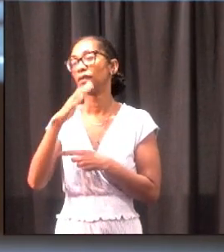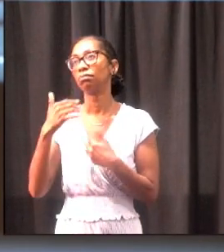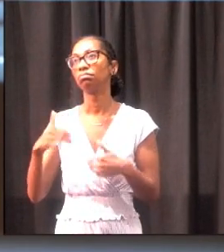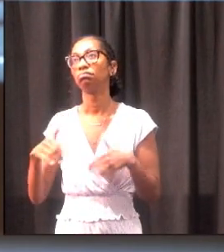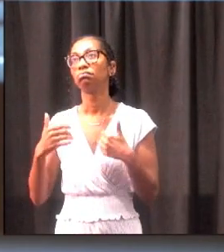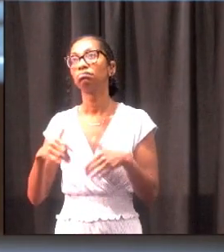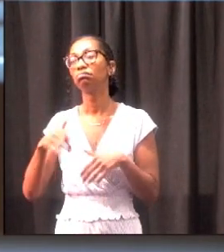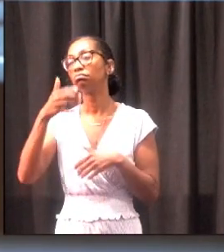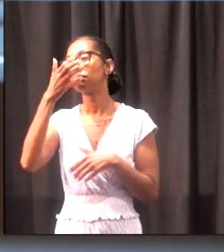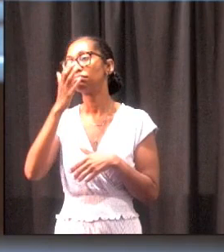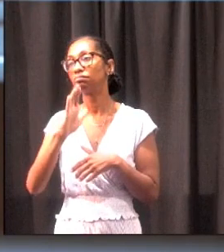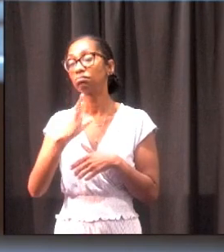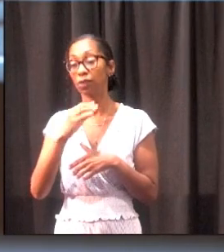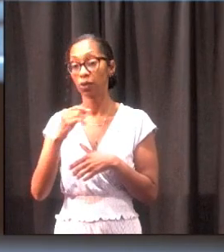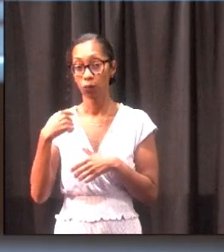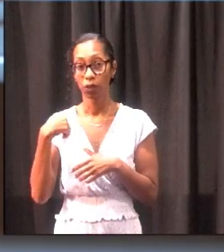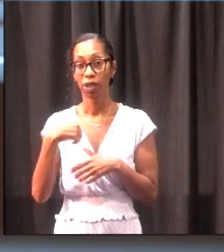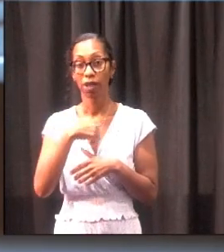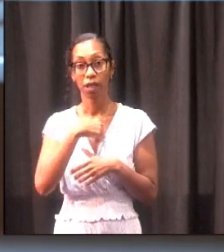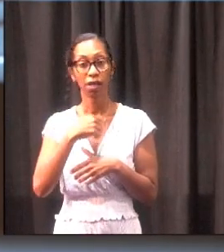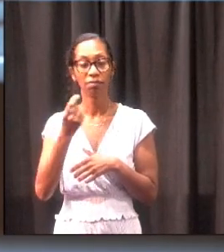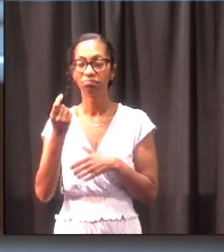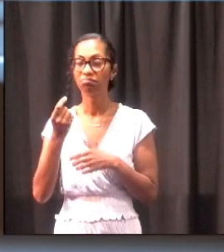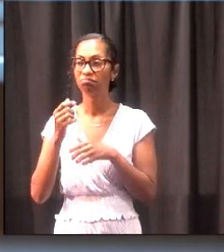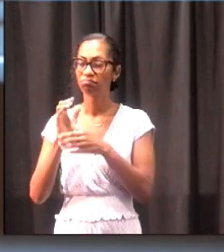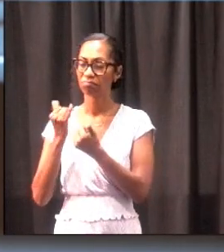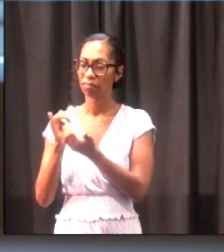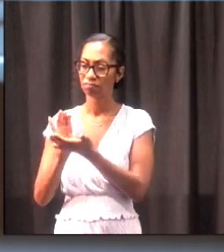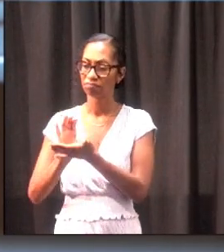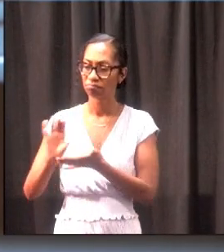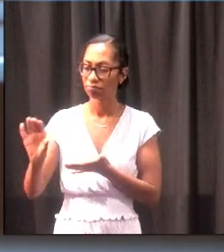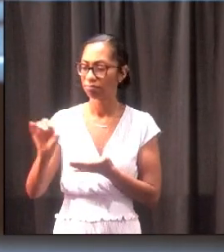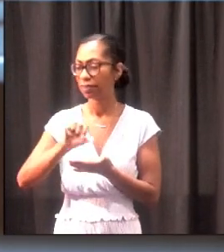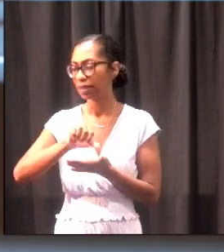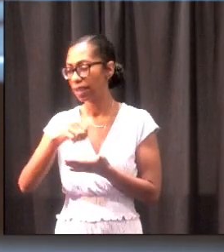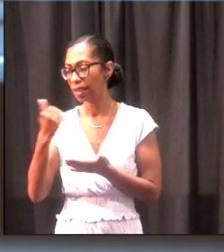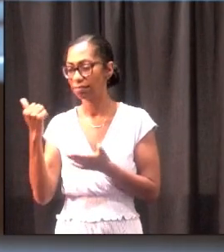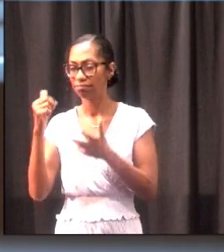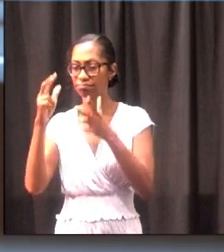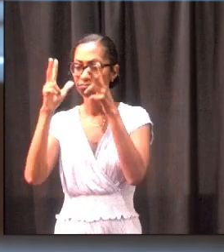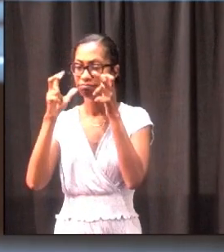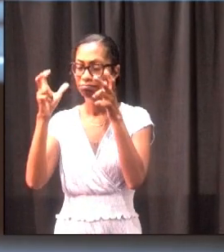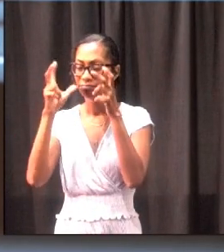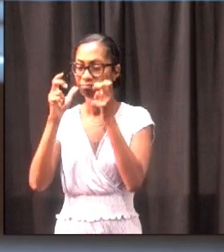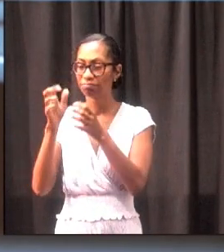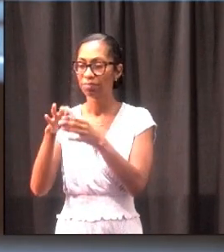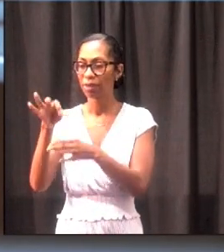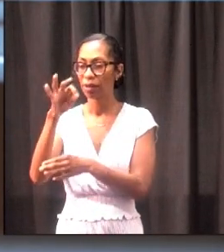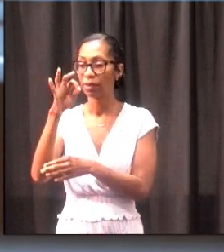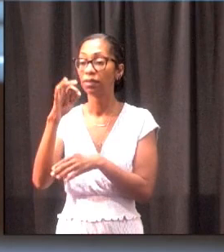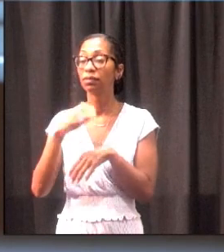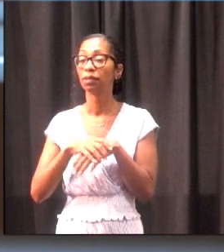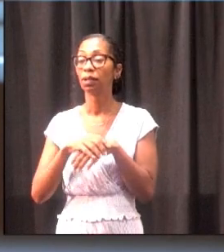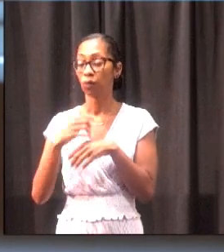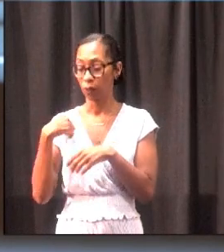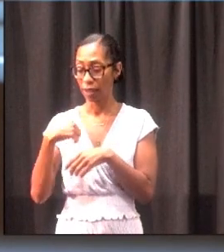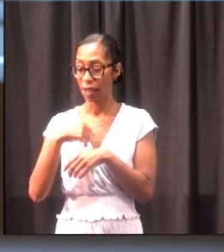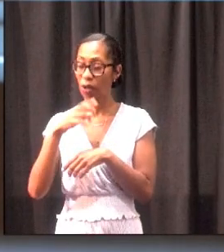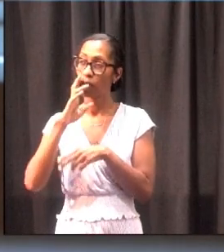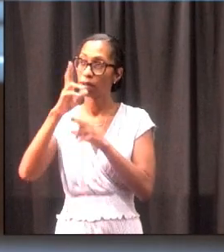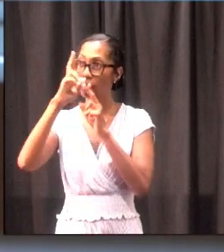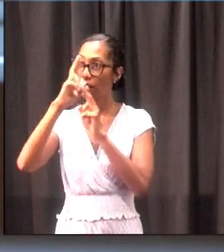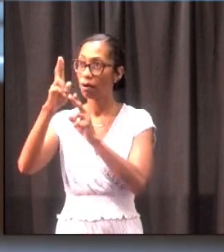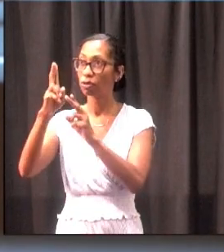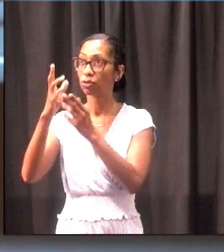we rebuke every demonic spirit that were trying to keep us from worshiping you and glorifying you in our homes, glorifying you in this